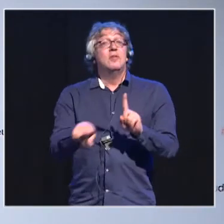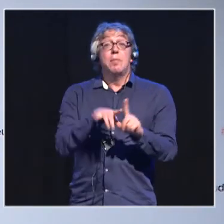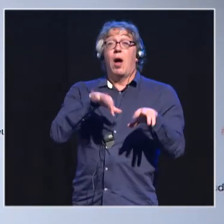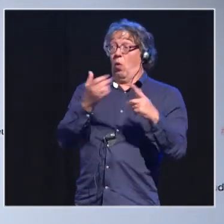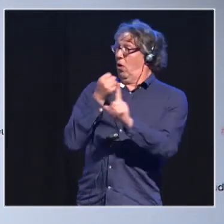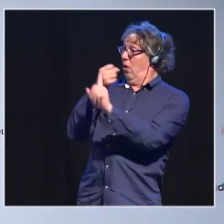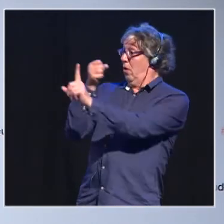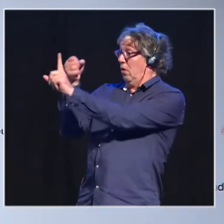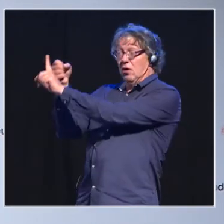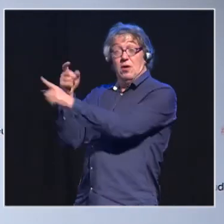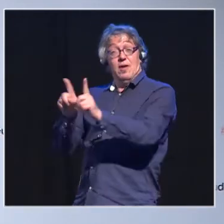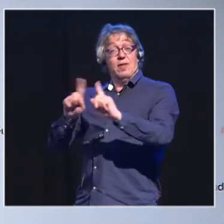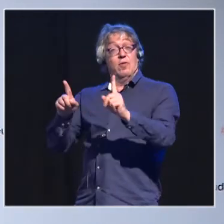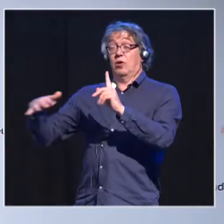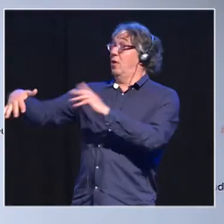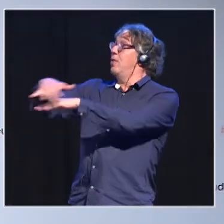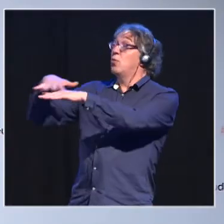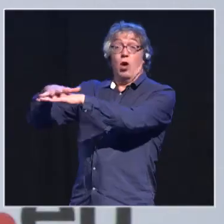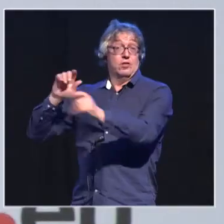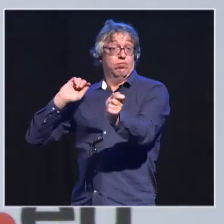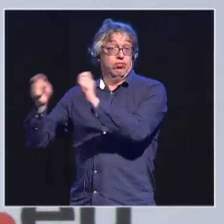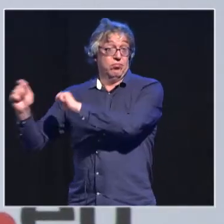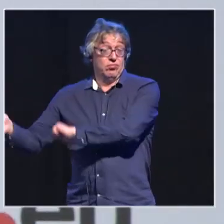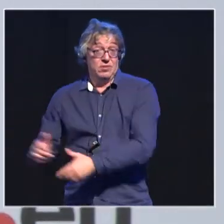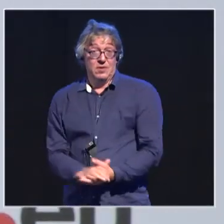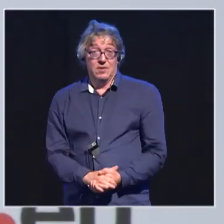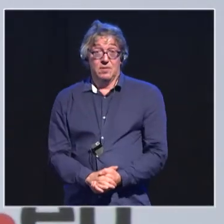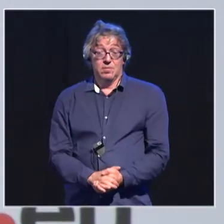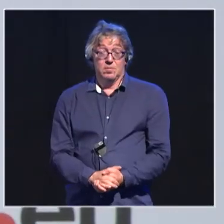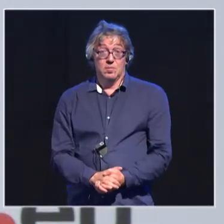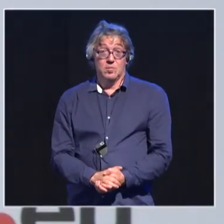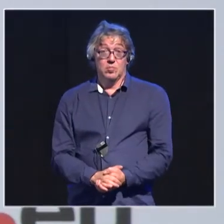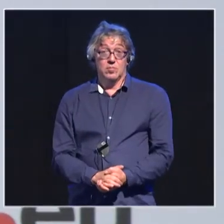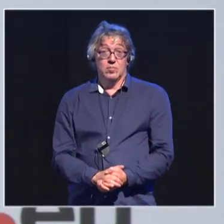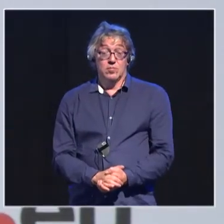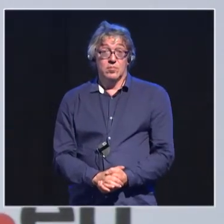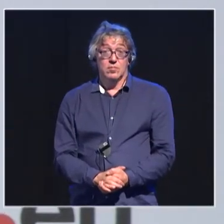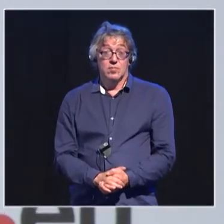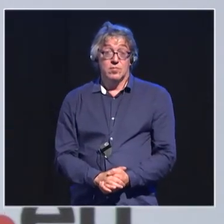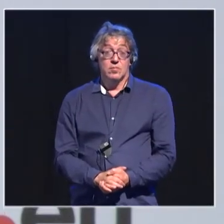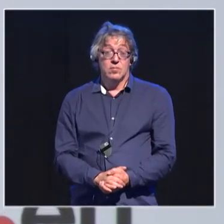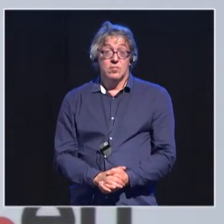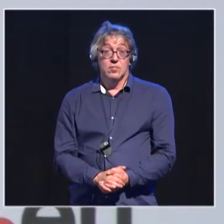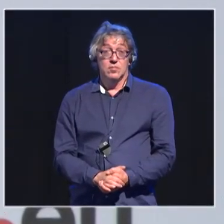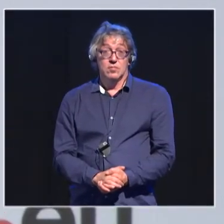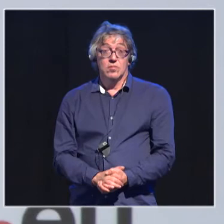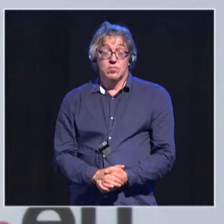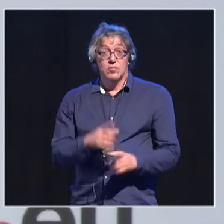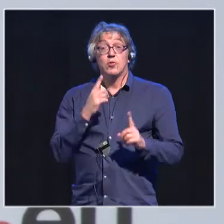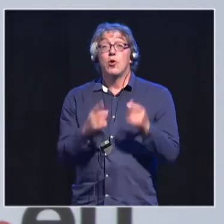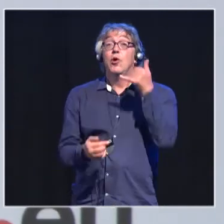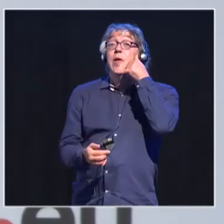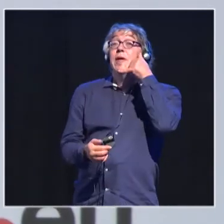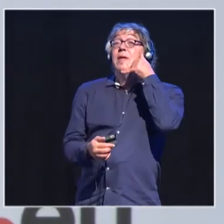M-Pesa didn't happen because a telecom operator just had the idea and the financing. It first and foremost required that the